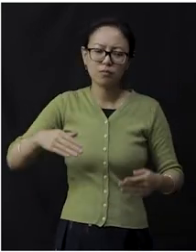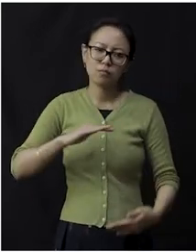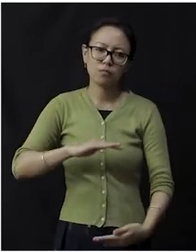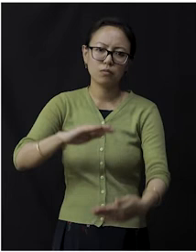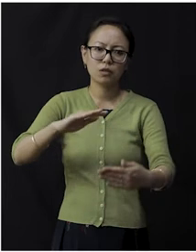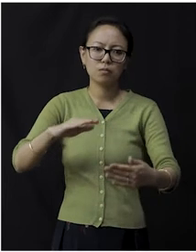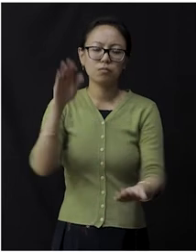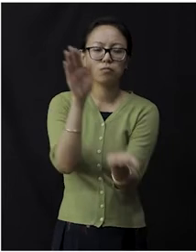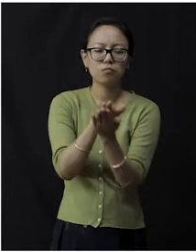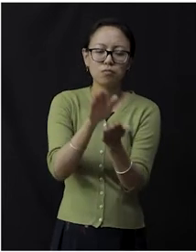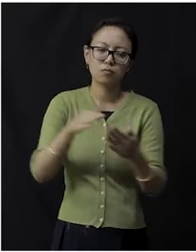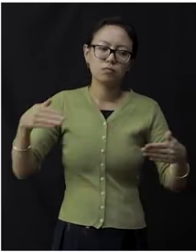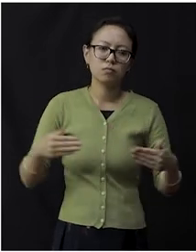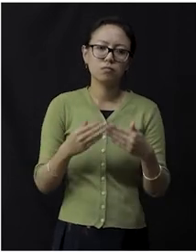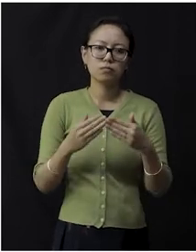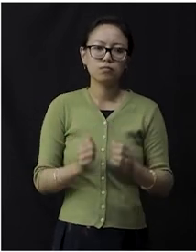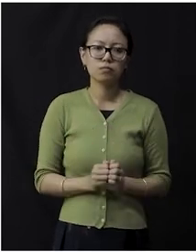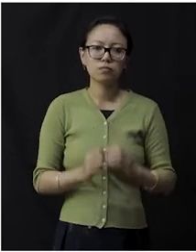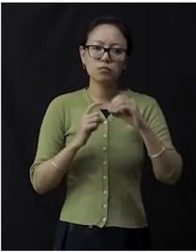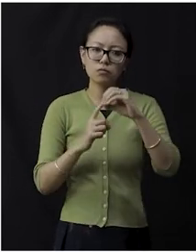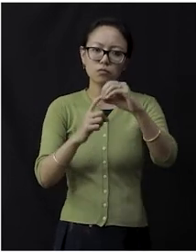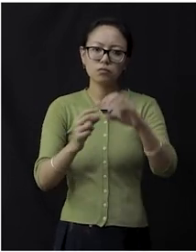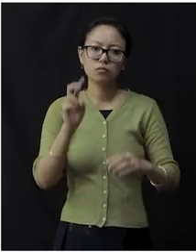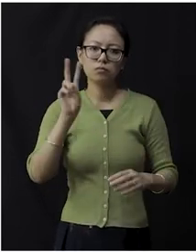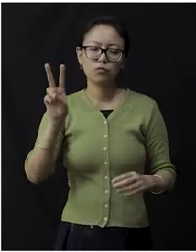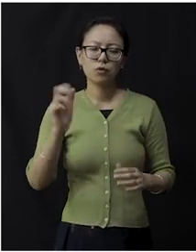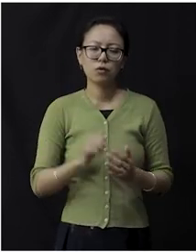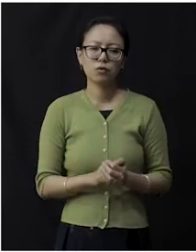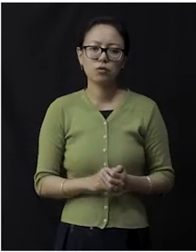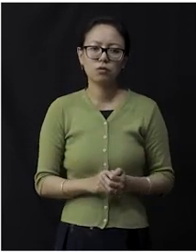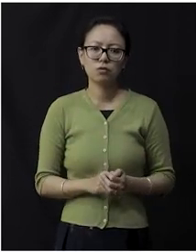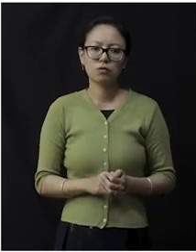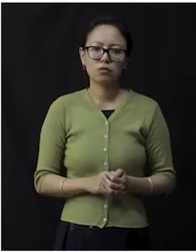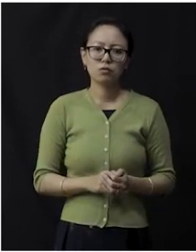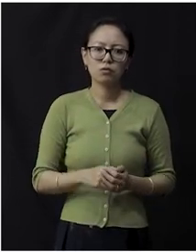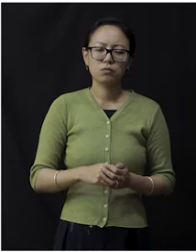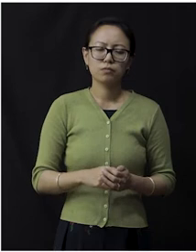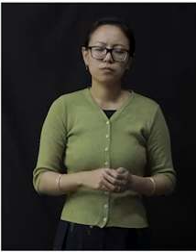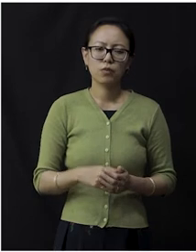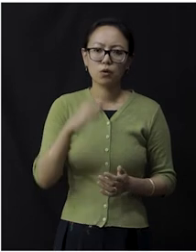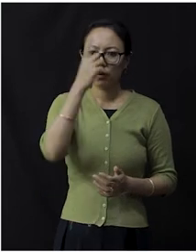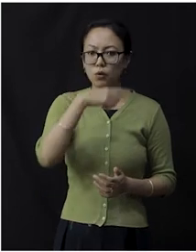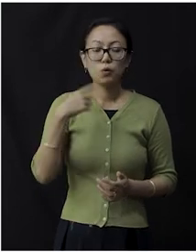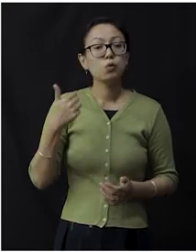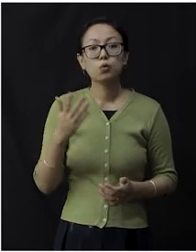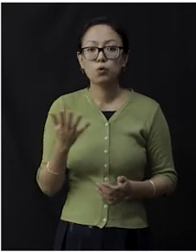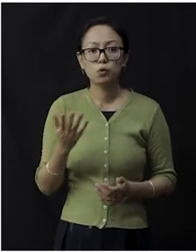number two. Who told the baby elephant about the Limpopo River? Remember, we had